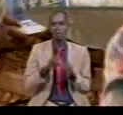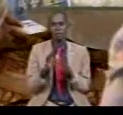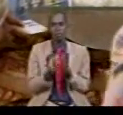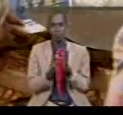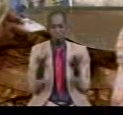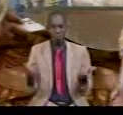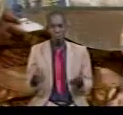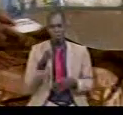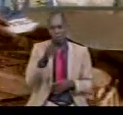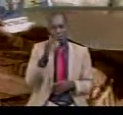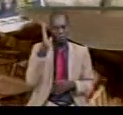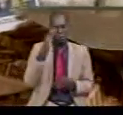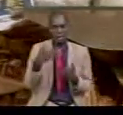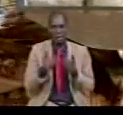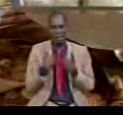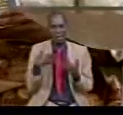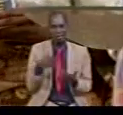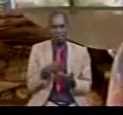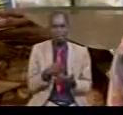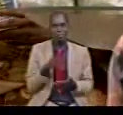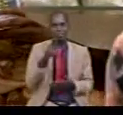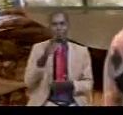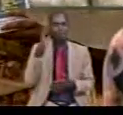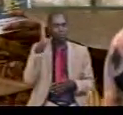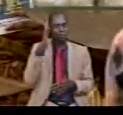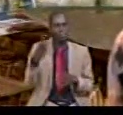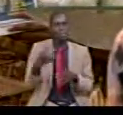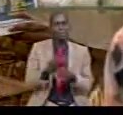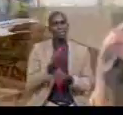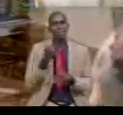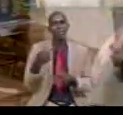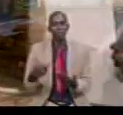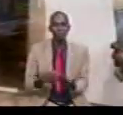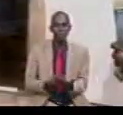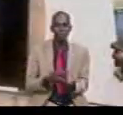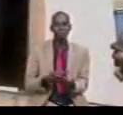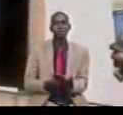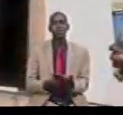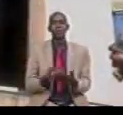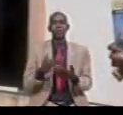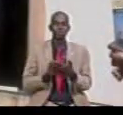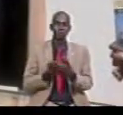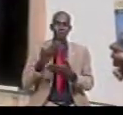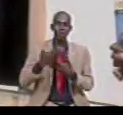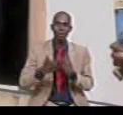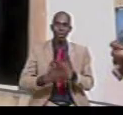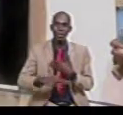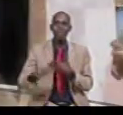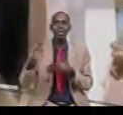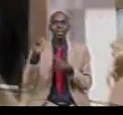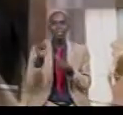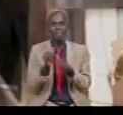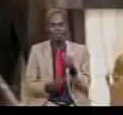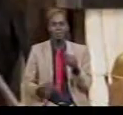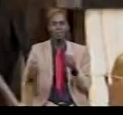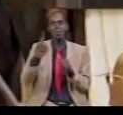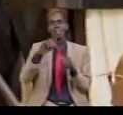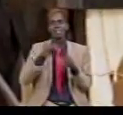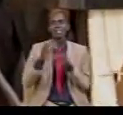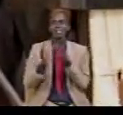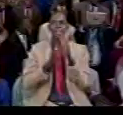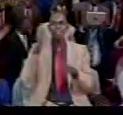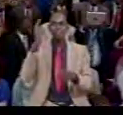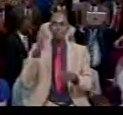will have, and you'll take the gospel beyond every border in